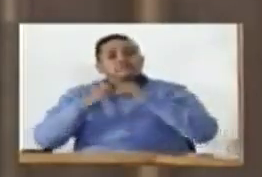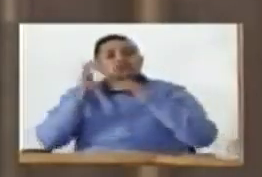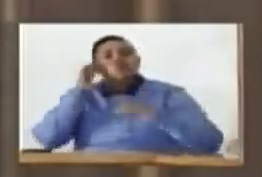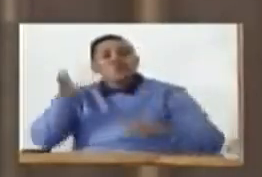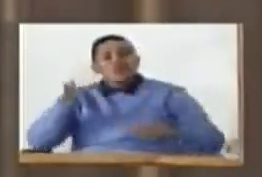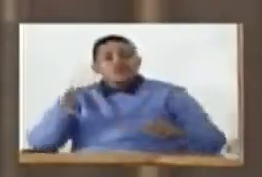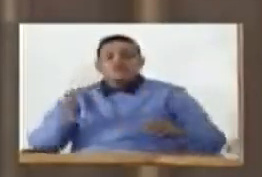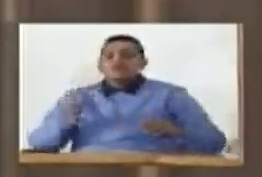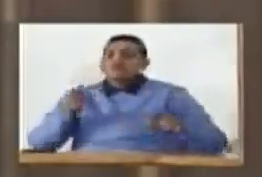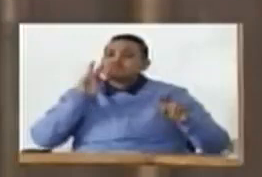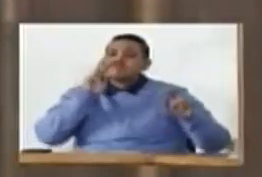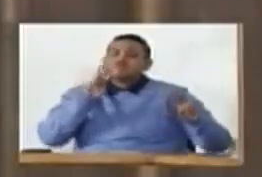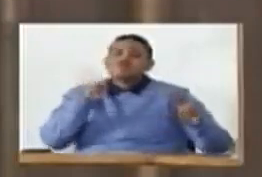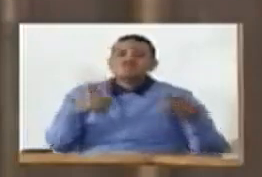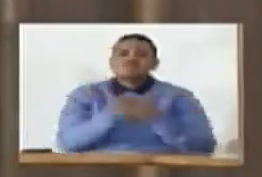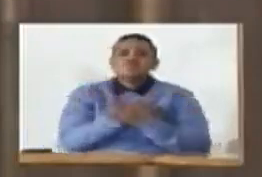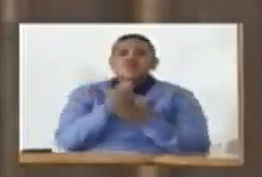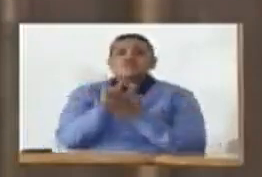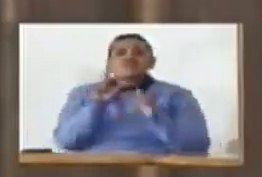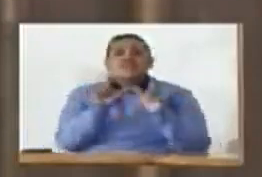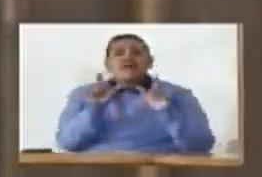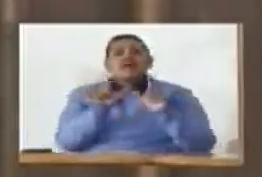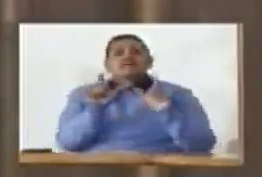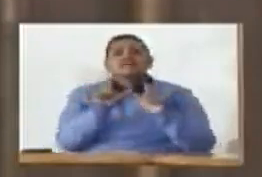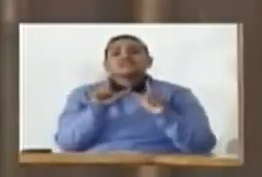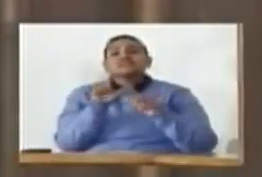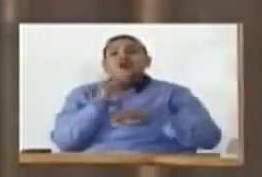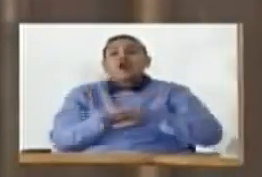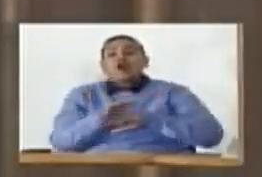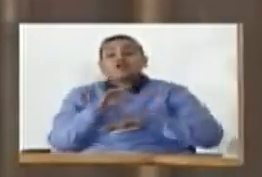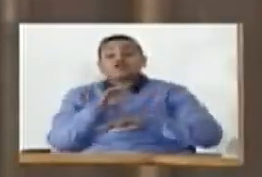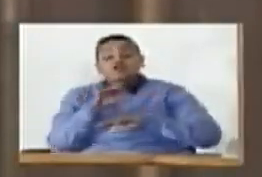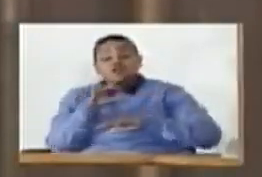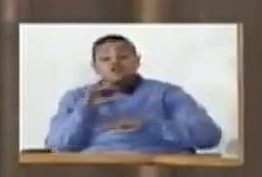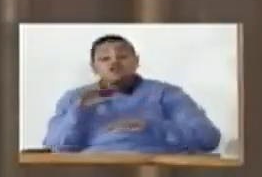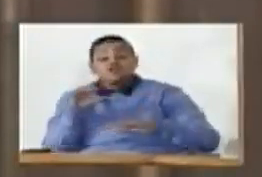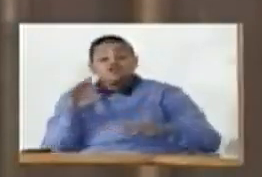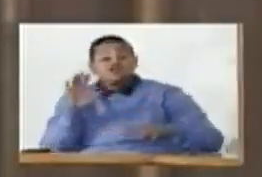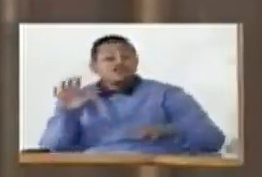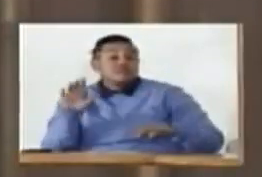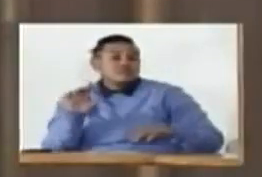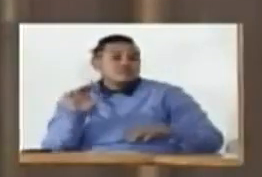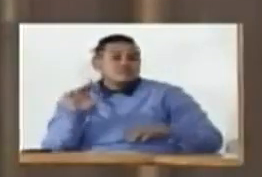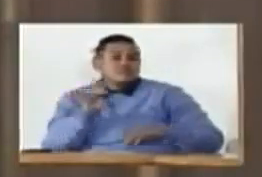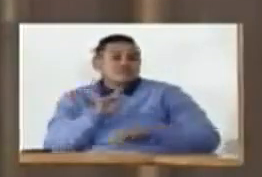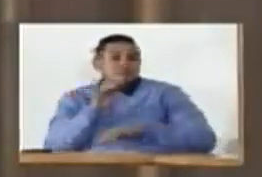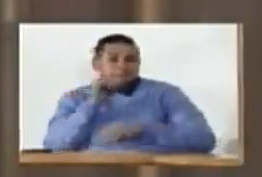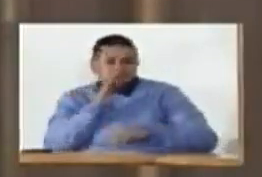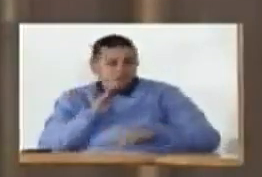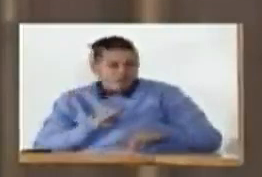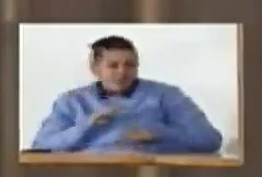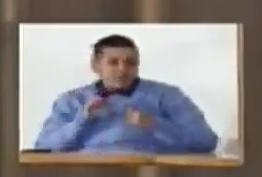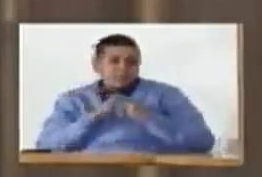address renewal of license on birthdays and extended license.